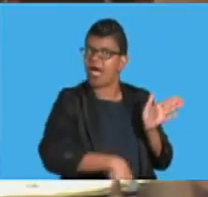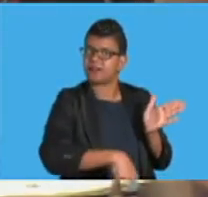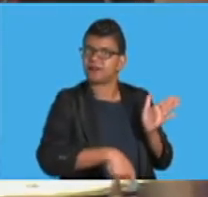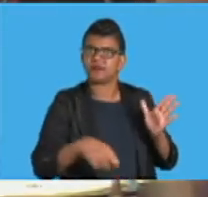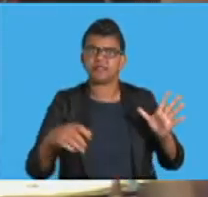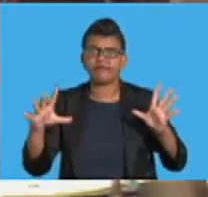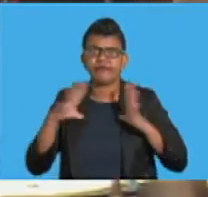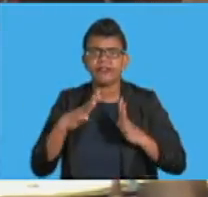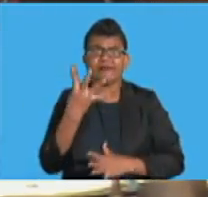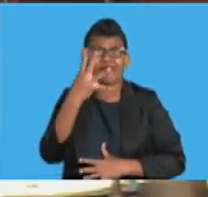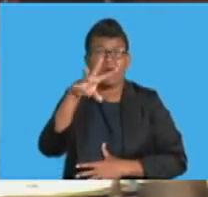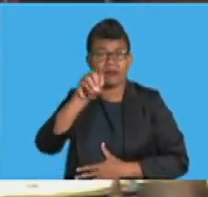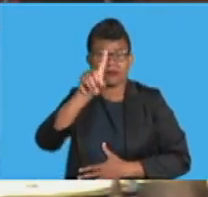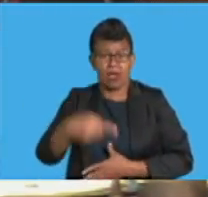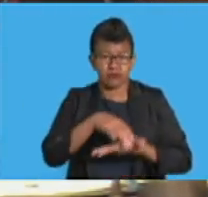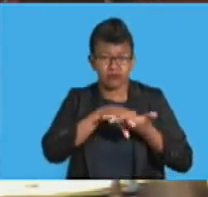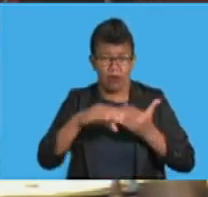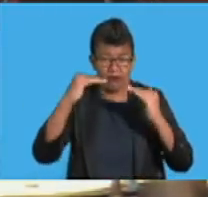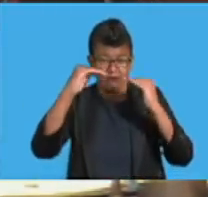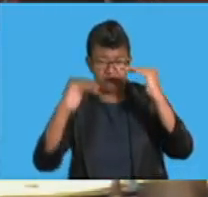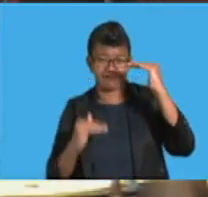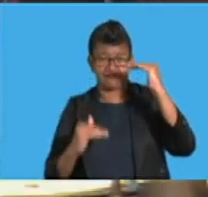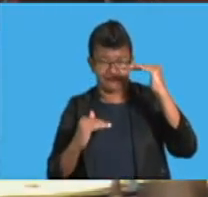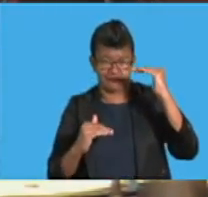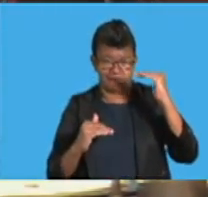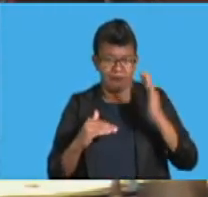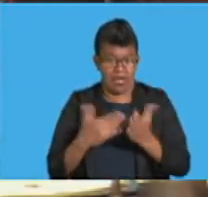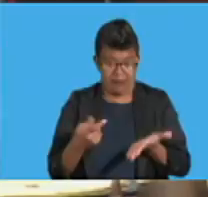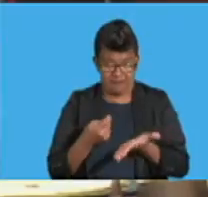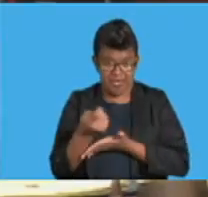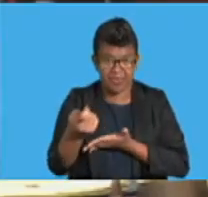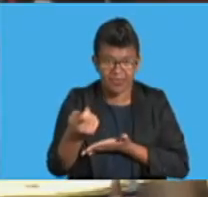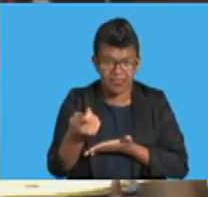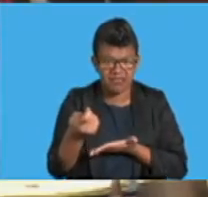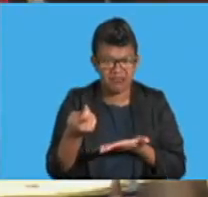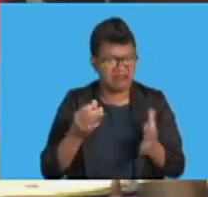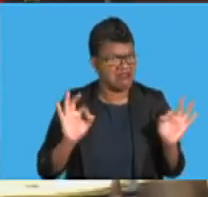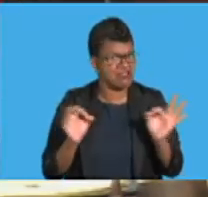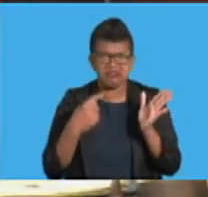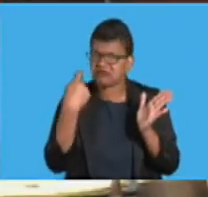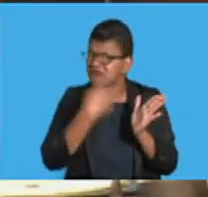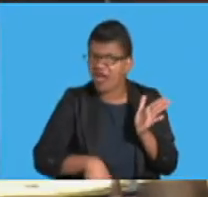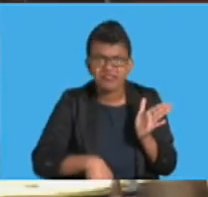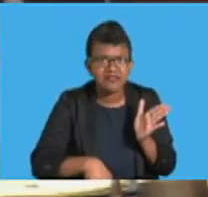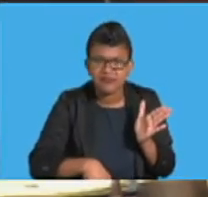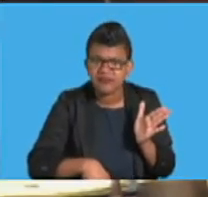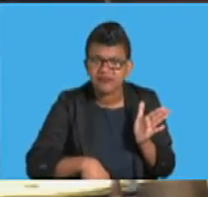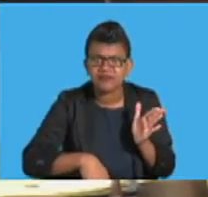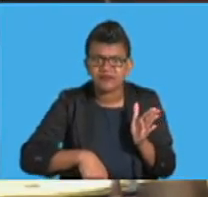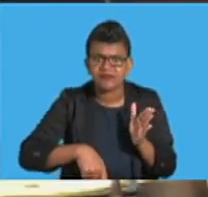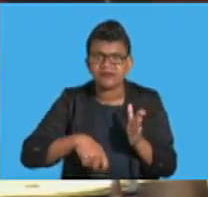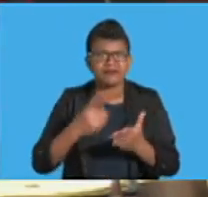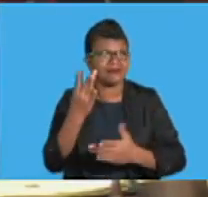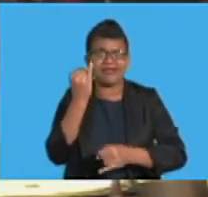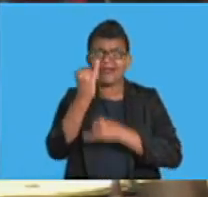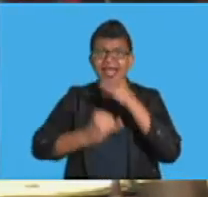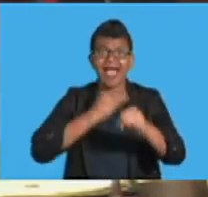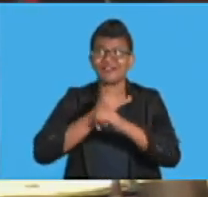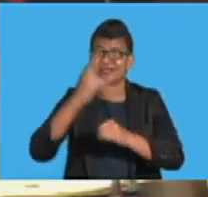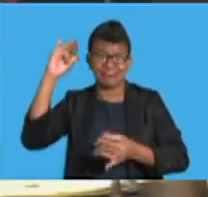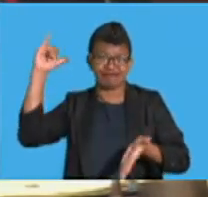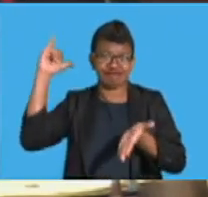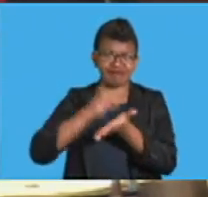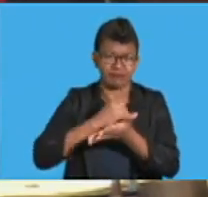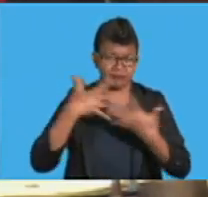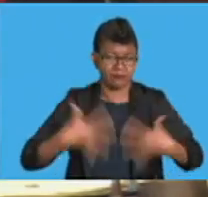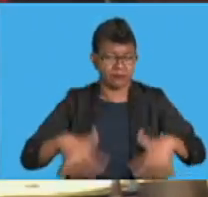an envy of most of the developed nations. Our international airport is of world-class standard. The periphery of the airport and drive-in